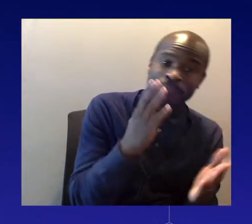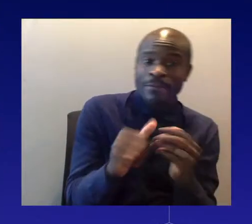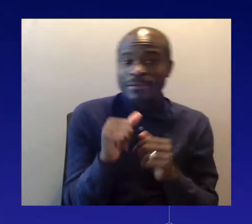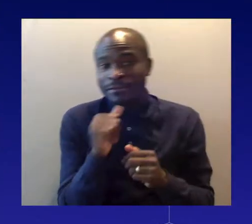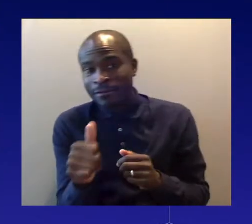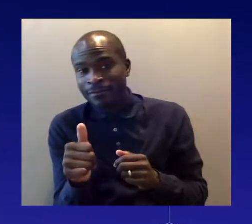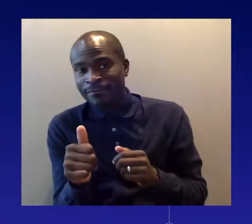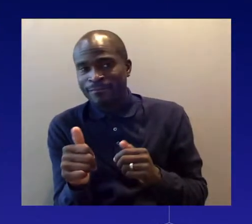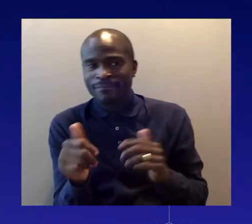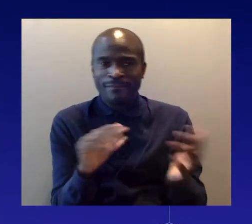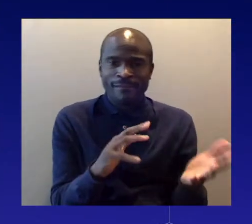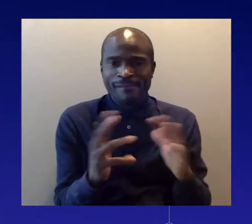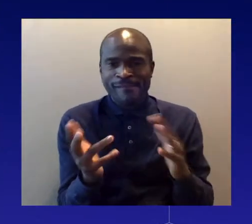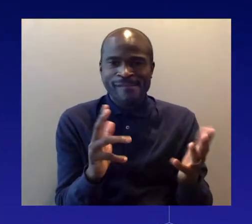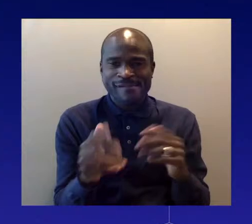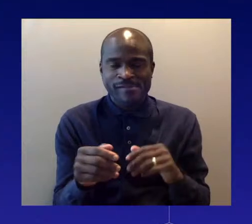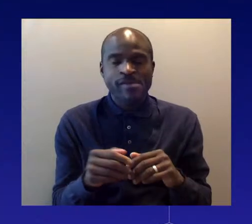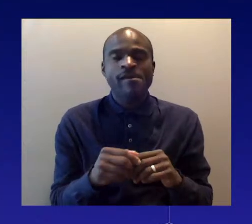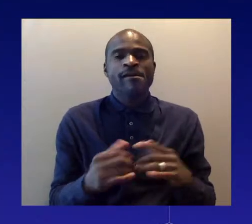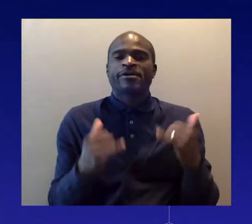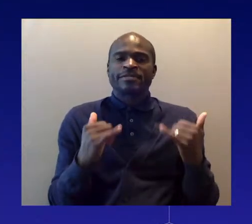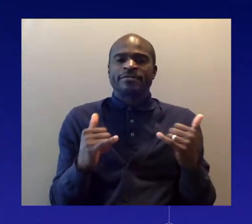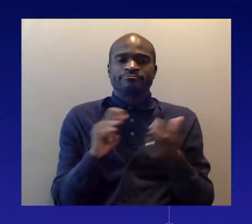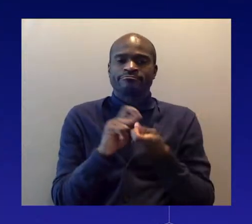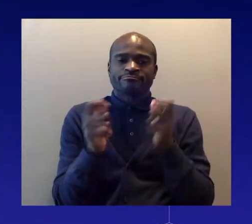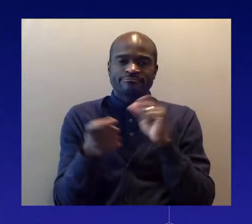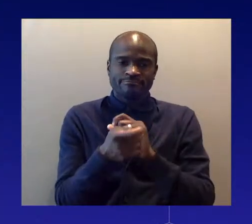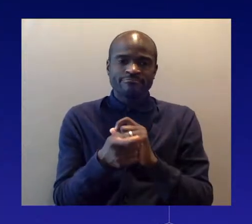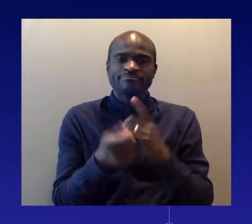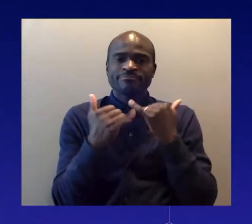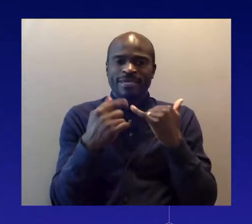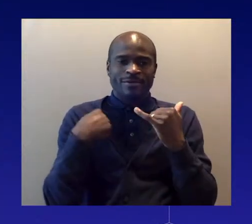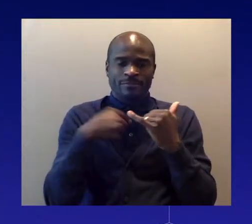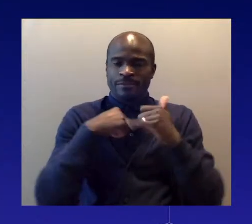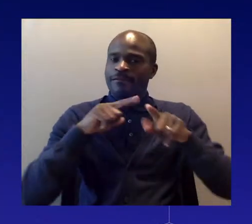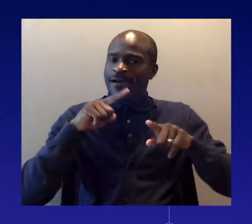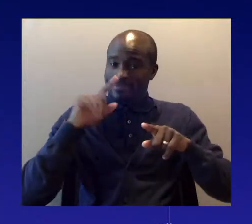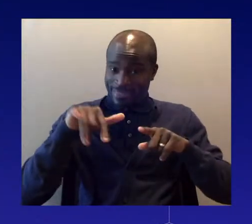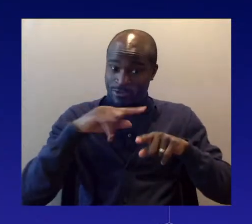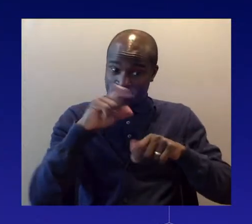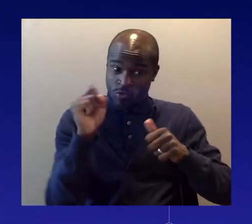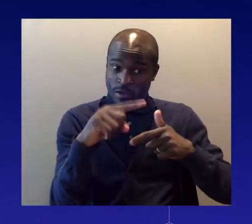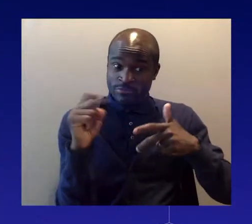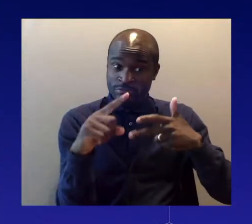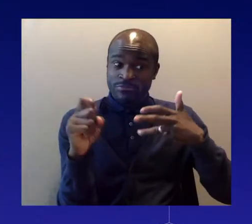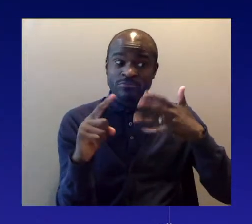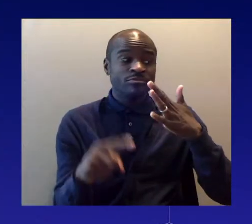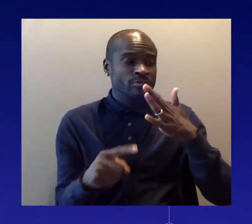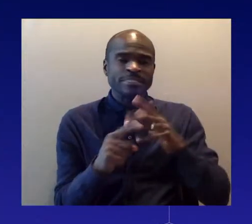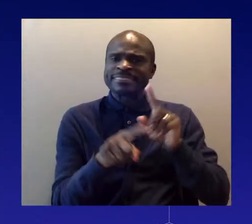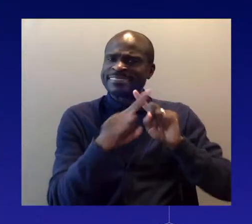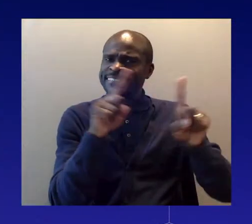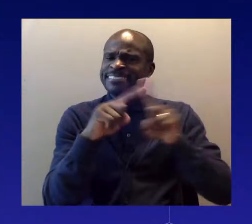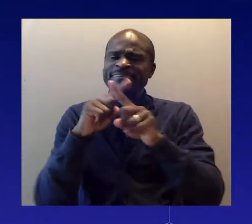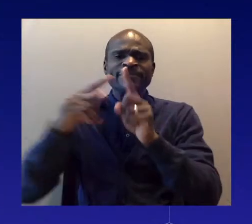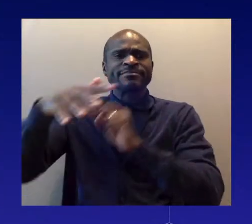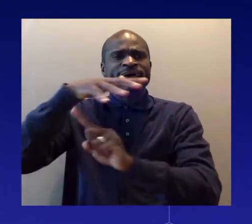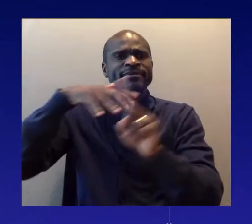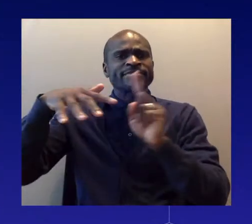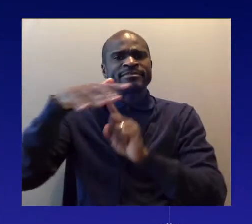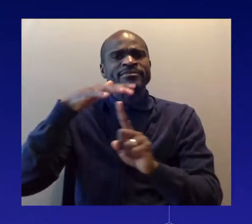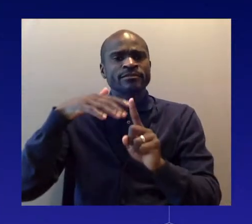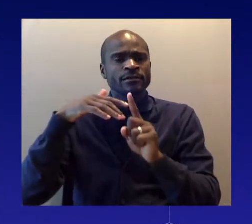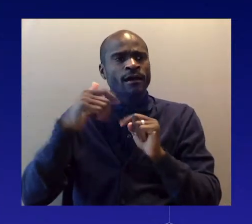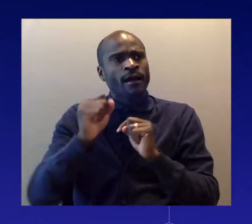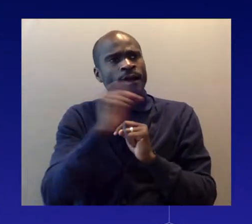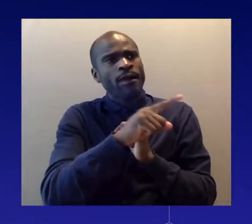anymore, we are now screening across a number of settings with standardized tools to really understand what is the incidence, what is